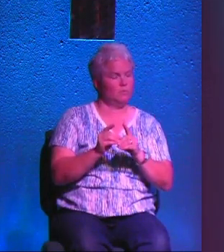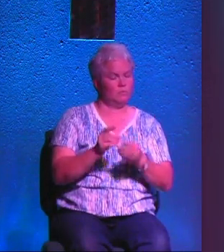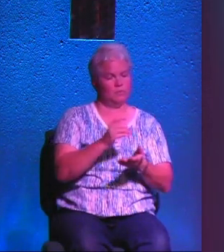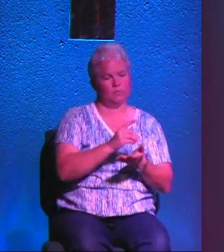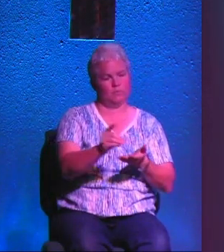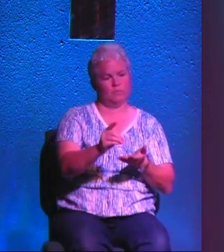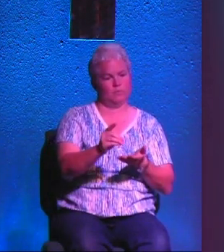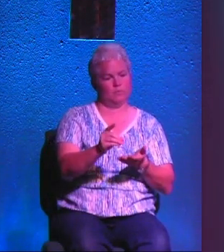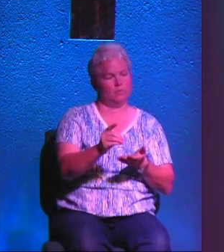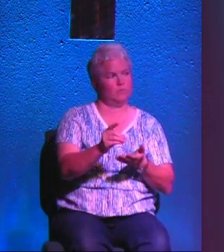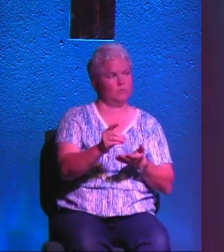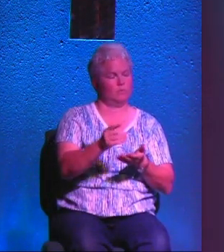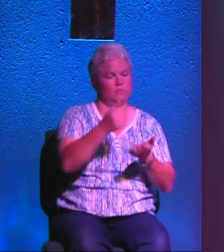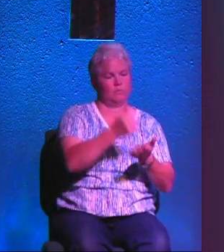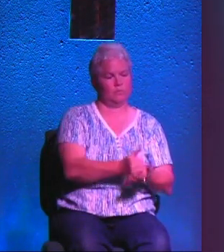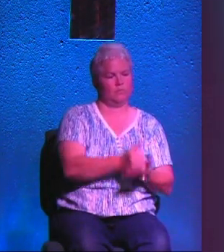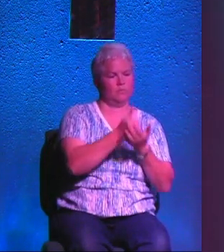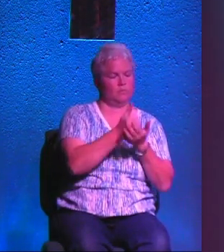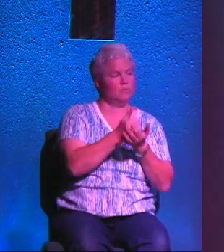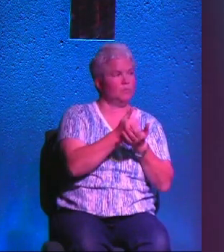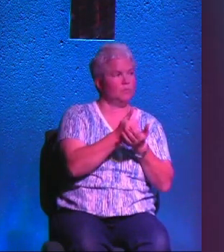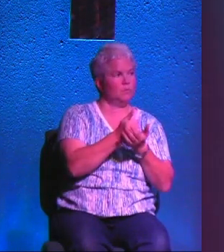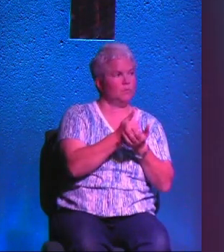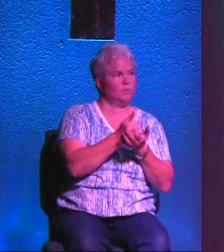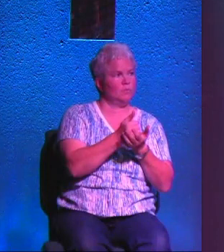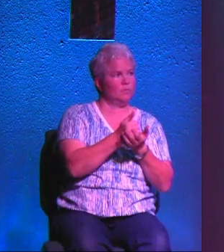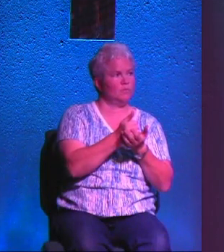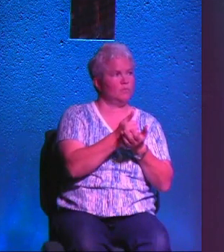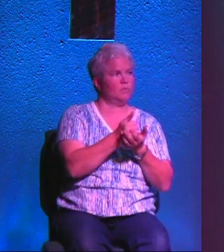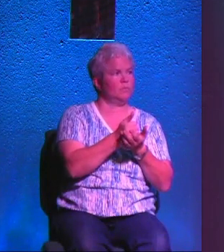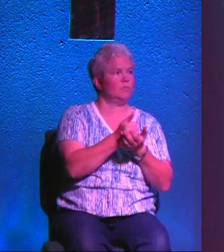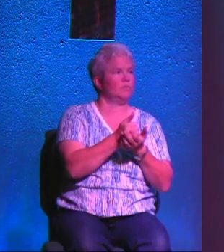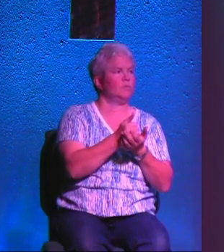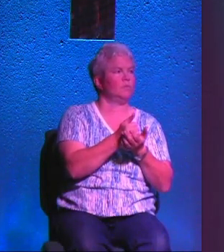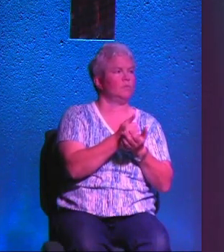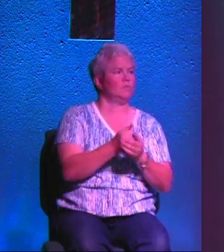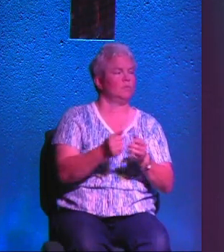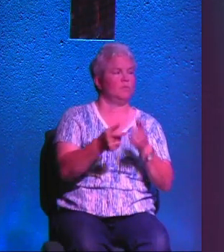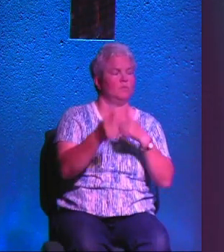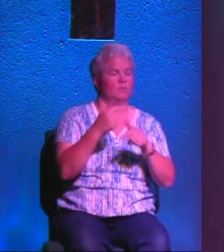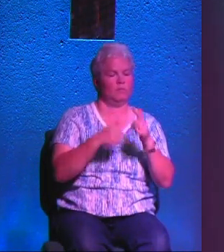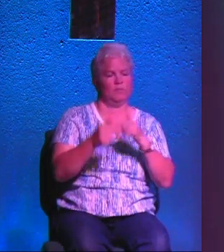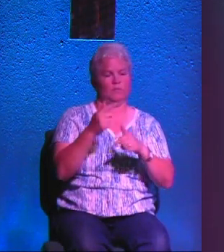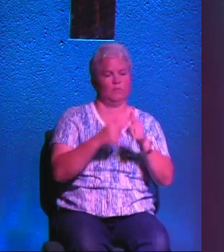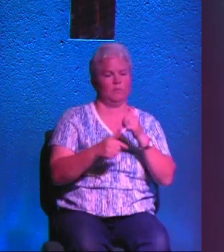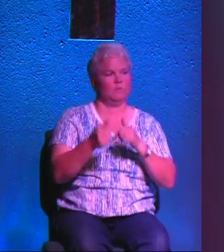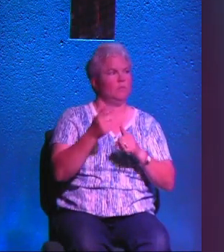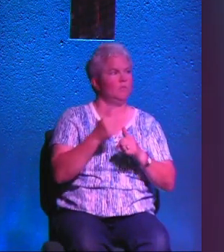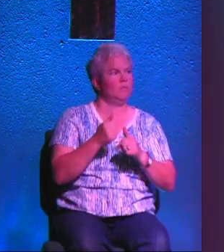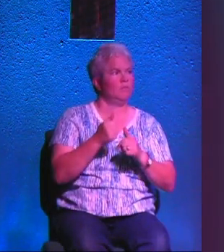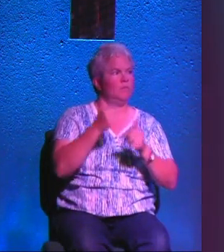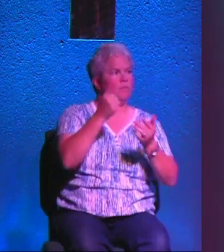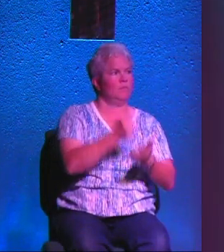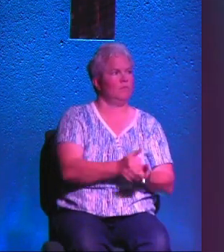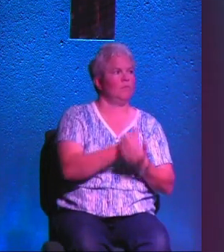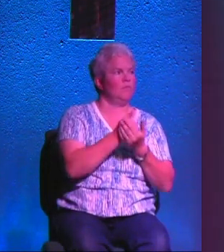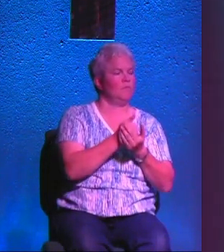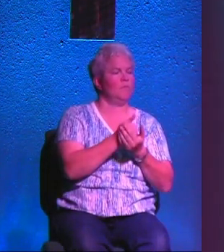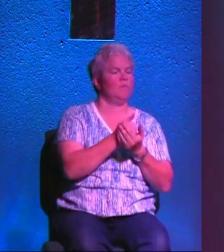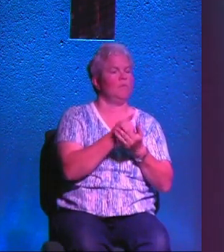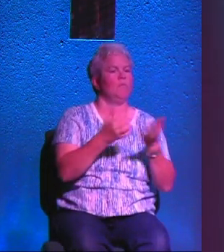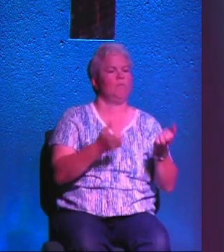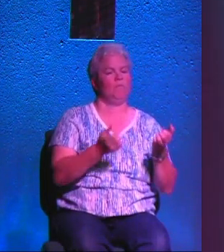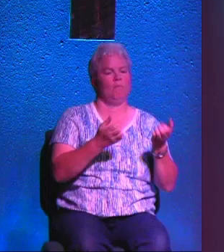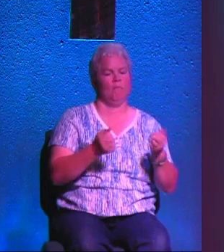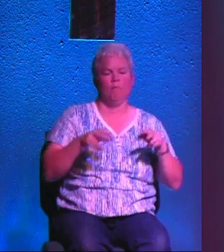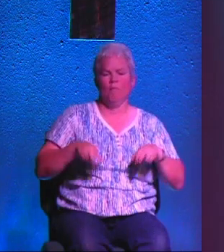the week. Help each other. Somebody needs to cut wood and volunteer to help them. If they want